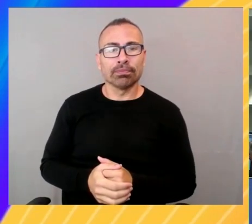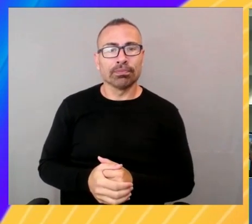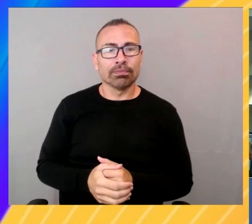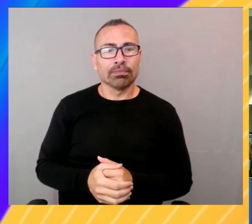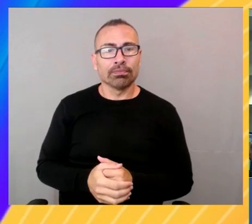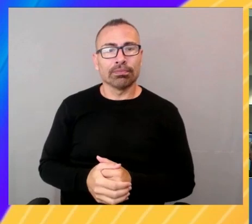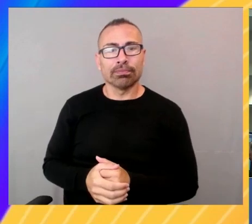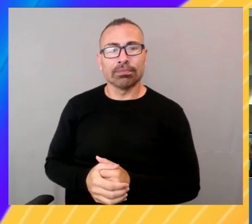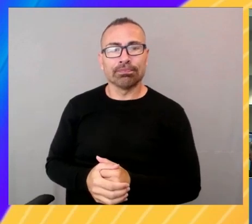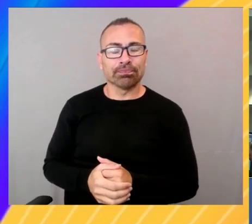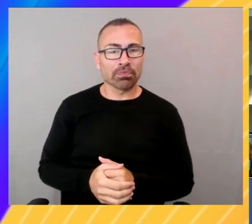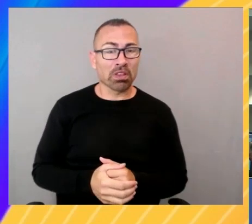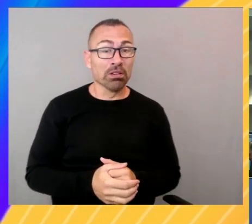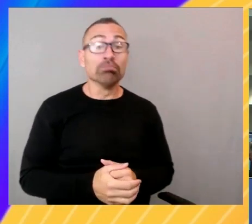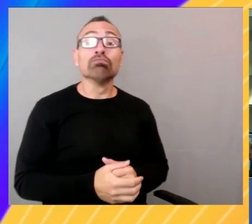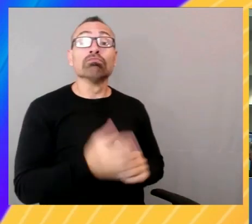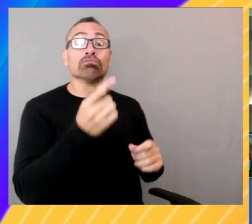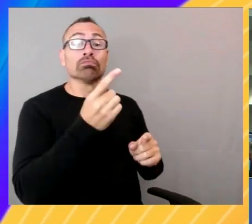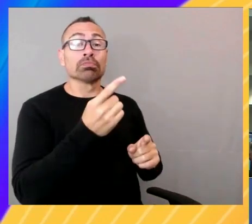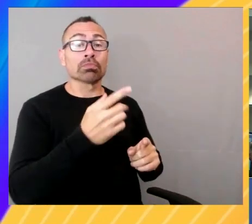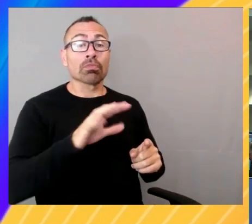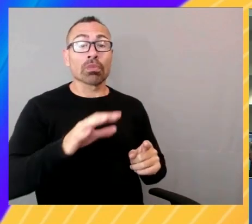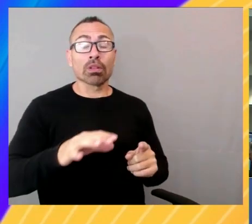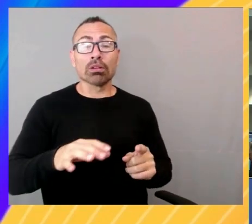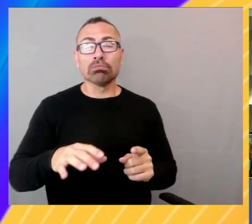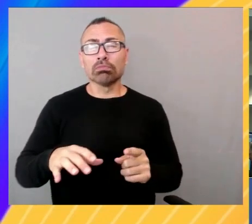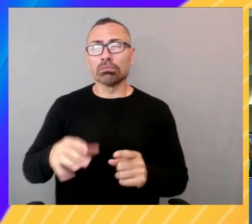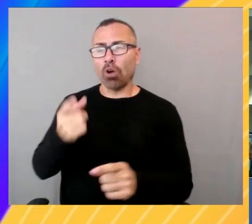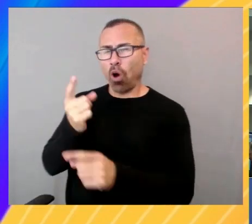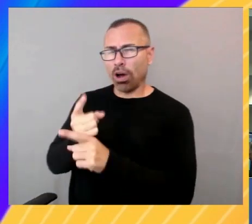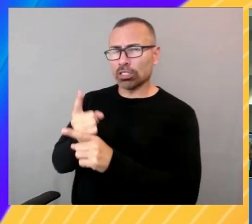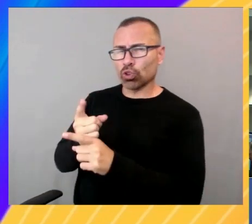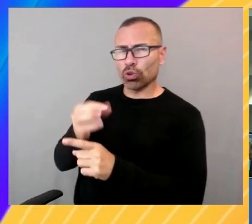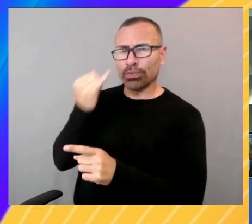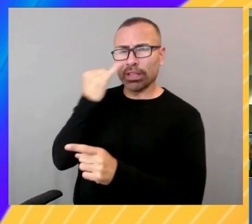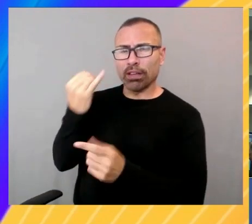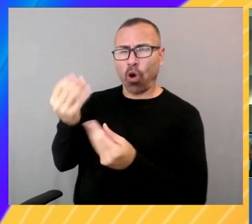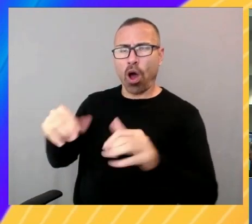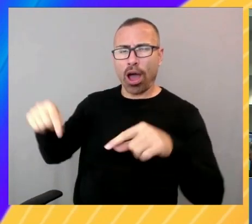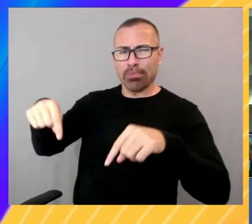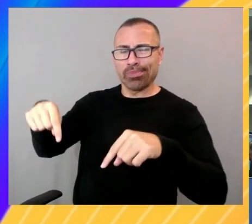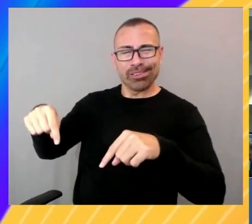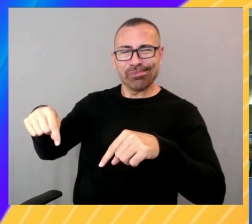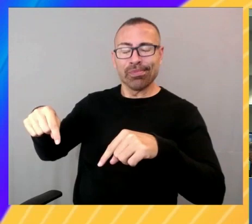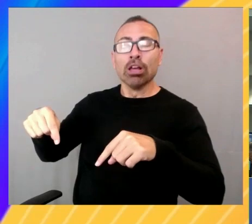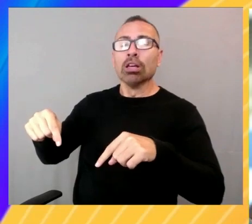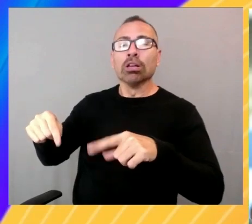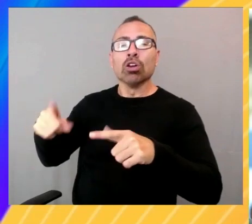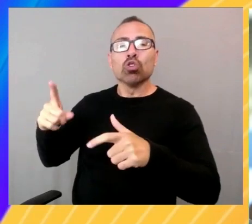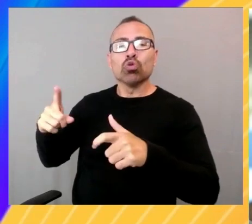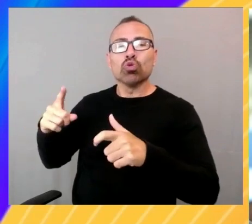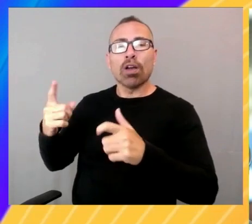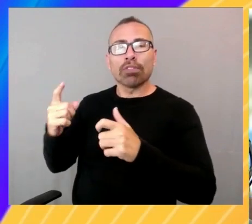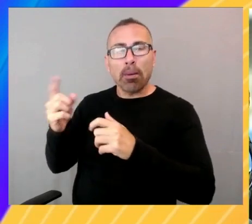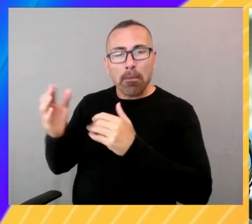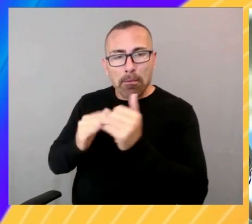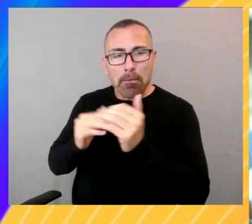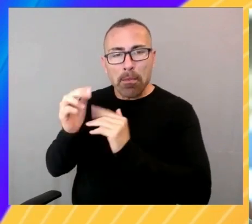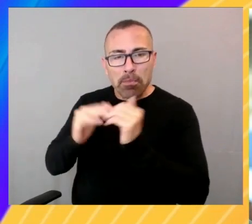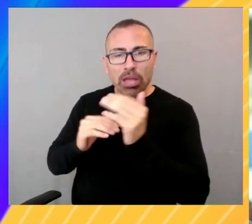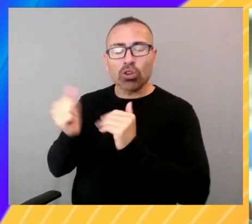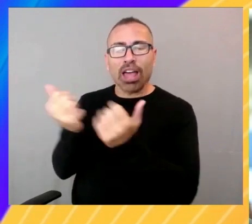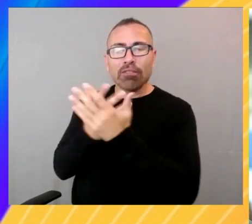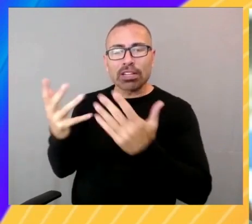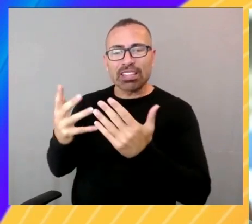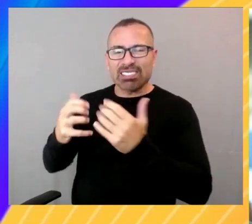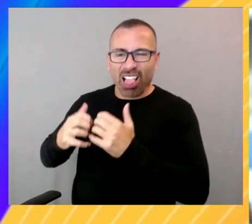scratch and figuring everything out. And a lot of the things we're talking about here, right? It goes back to the old, there's no compression algorithm for